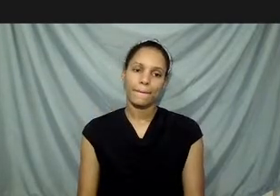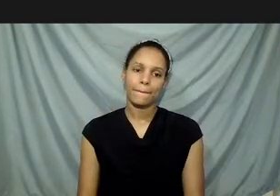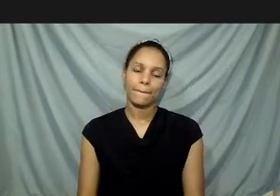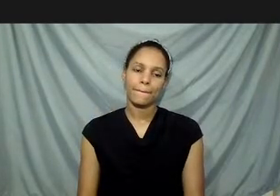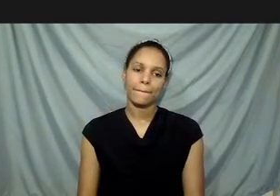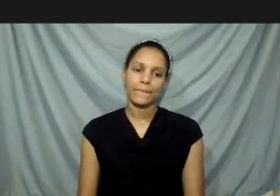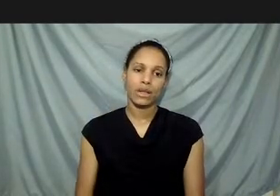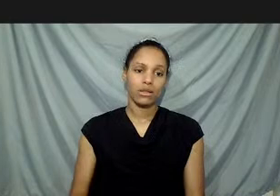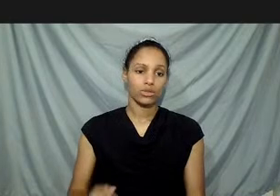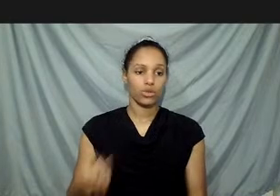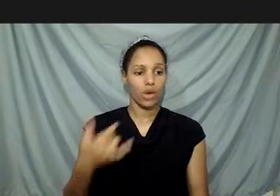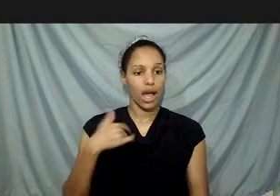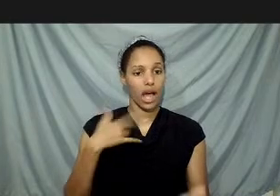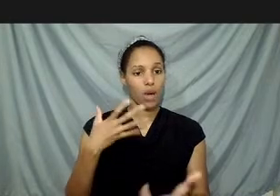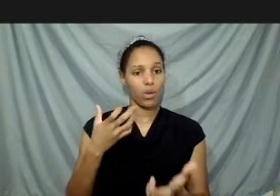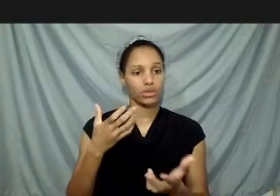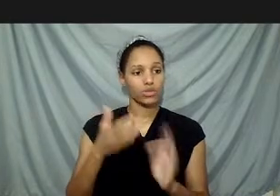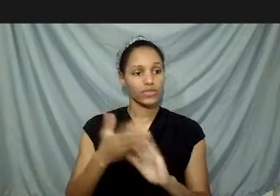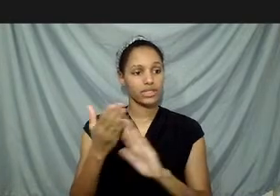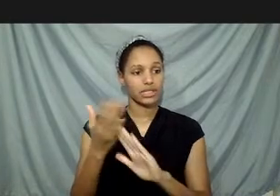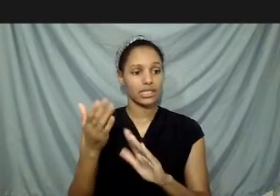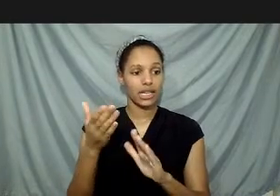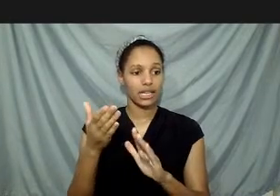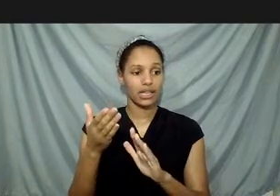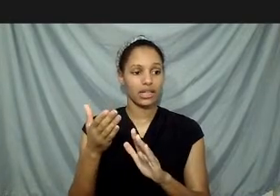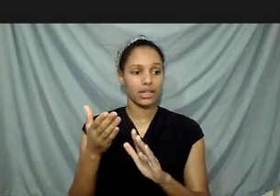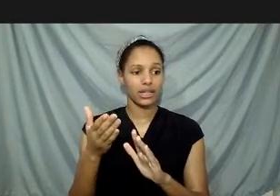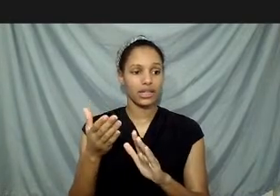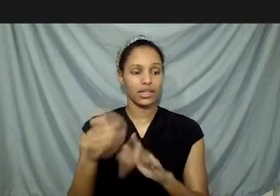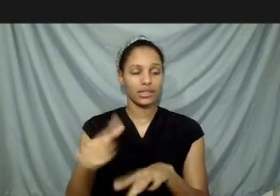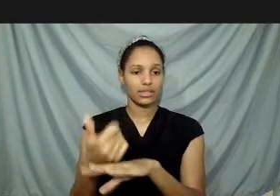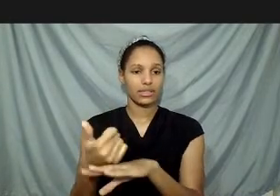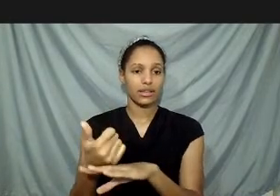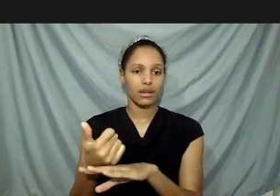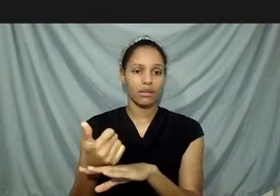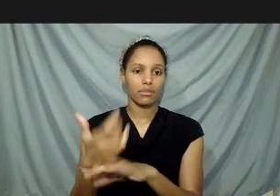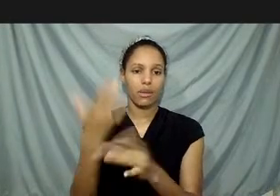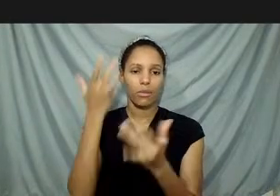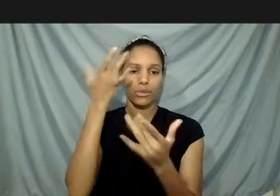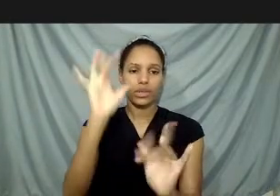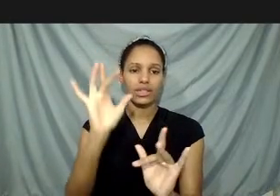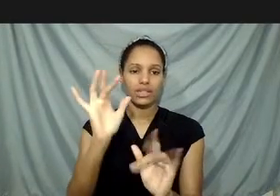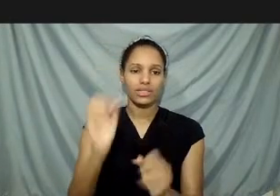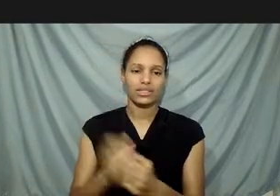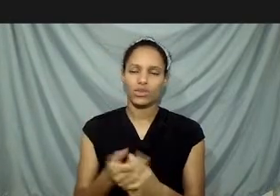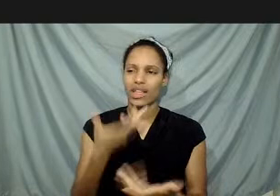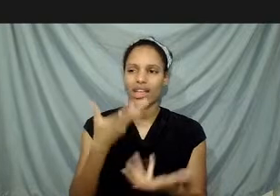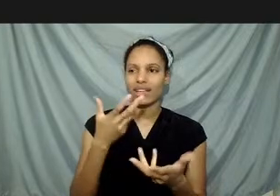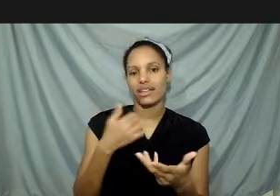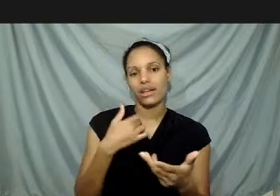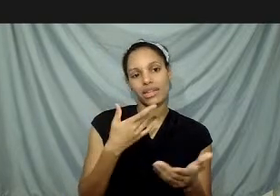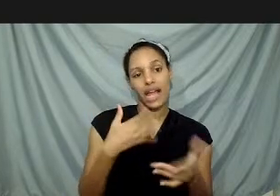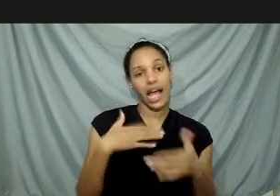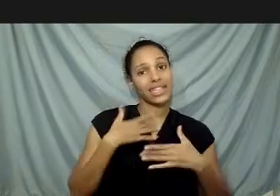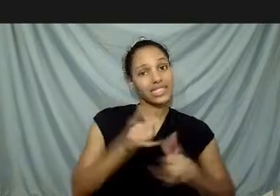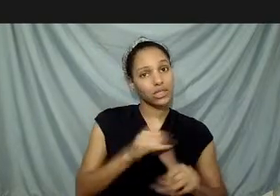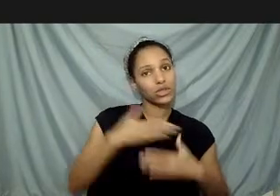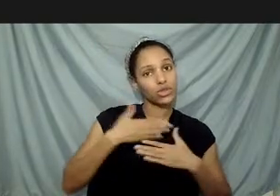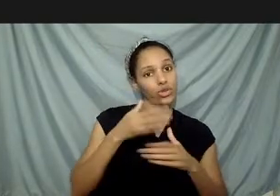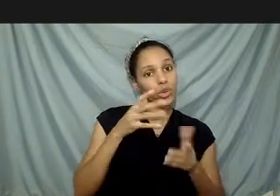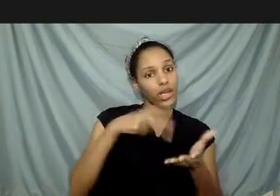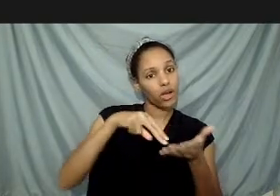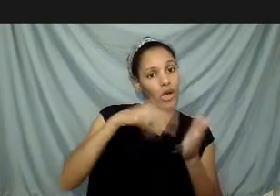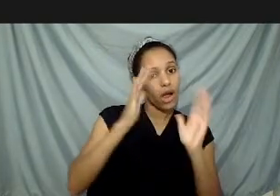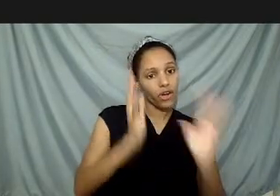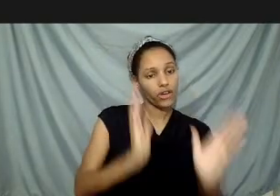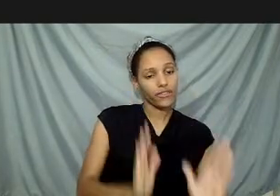to facilitate brilliance. You know, Ashe. it's less about choreography now for me, even though I still enjoy that, but it's more